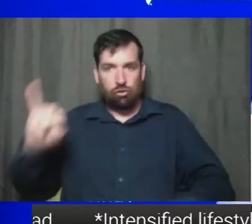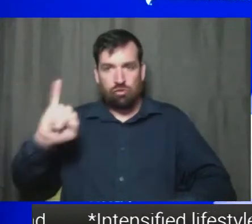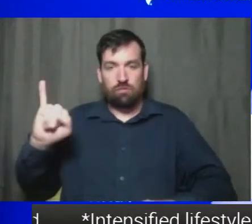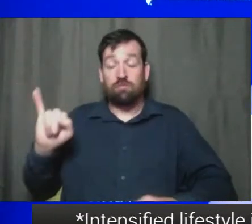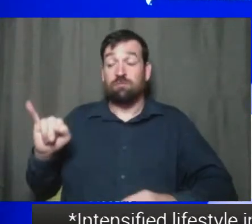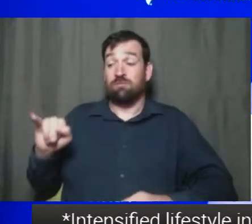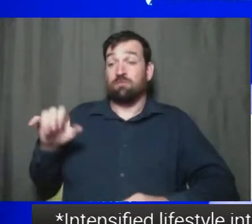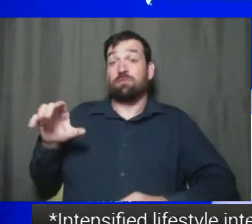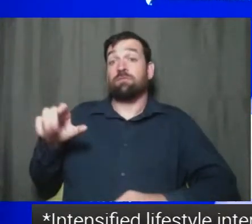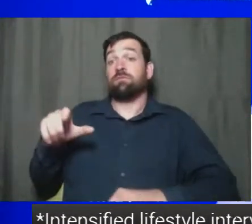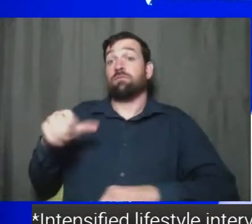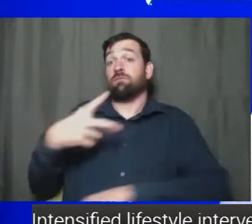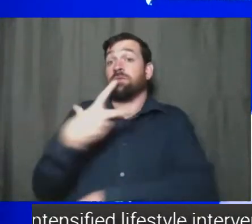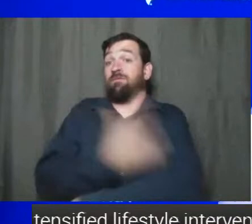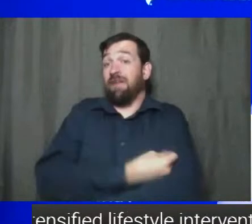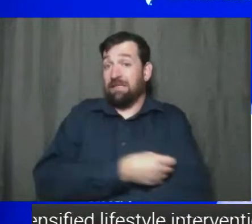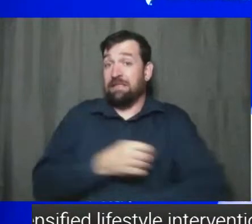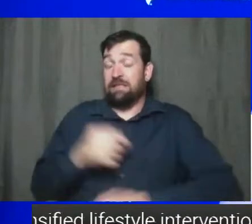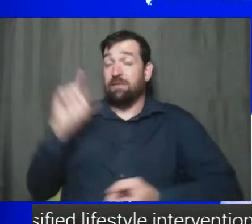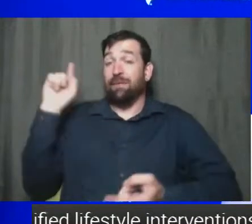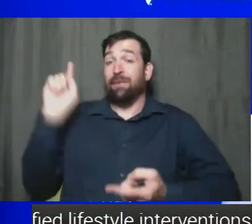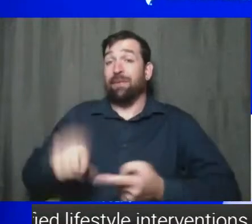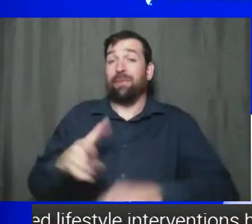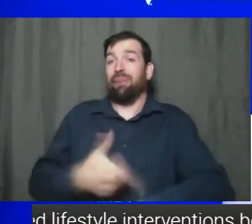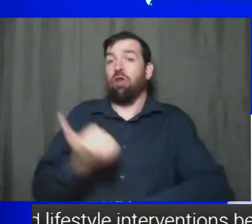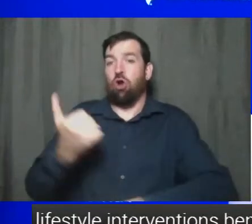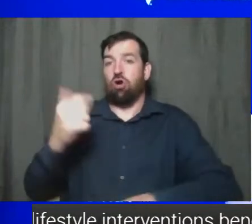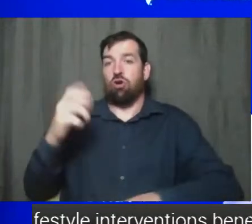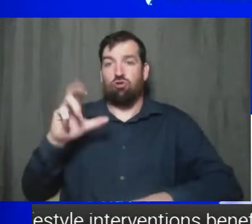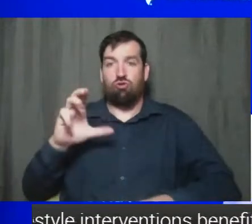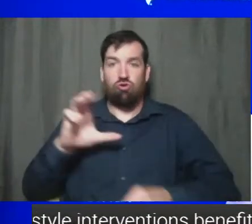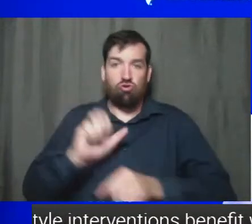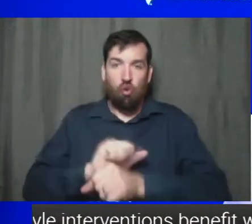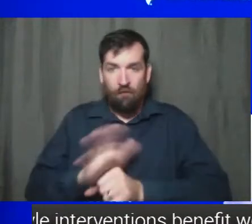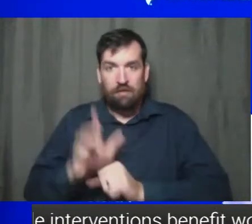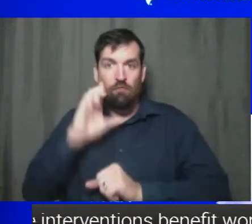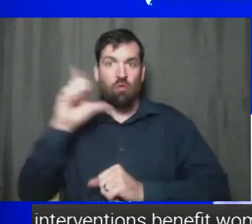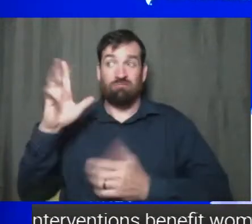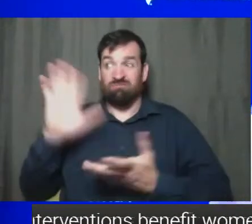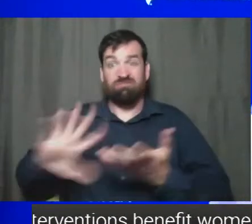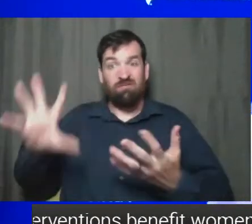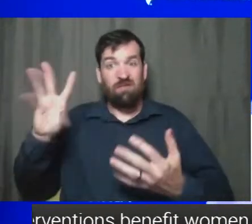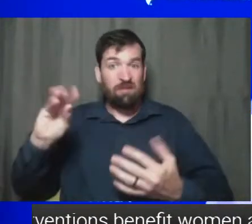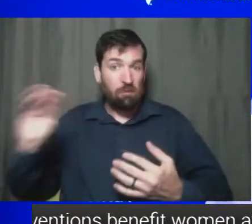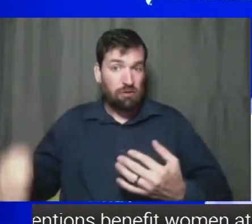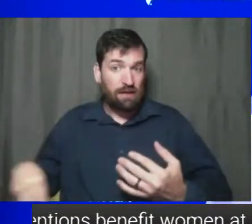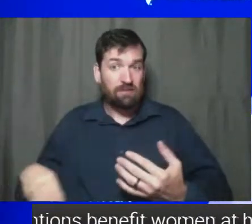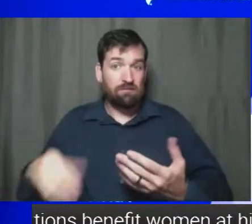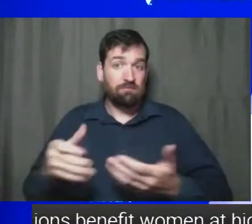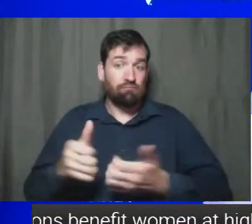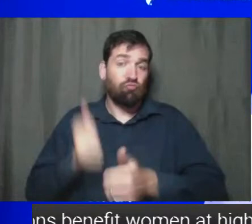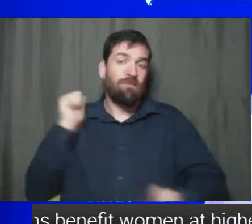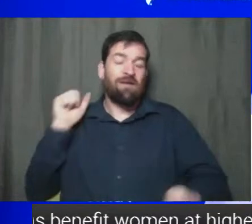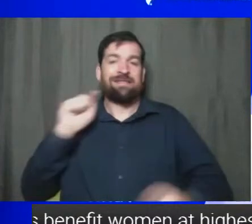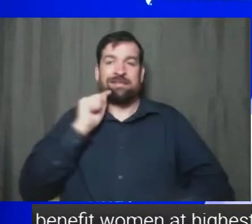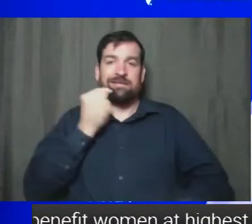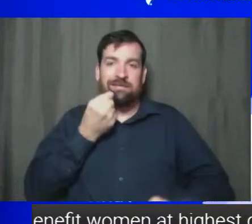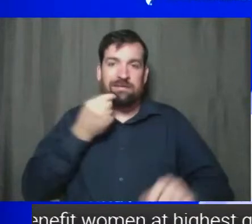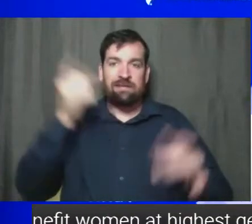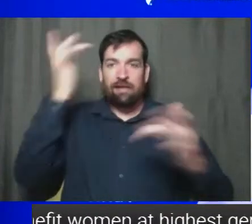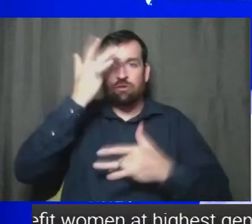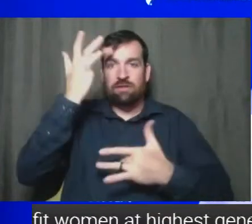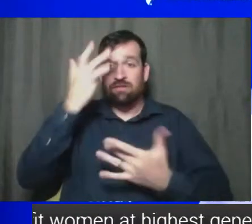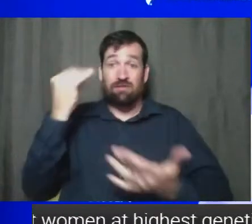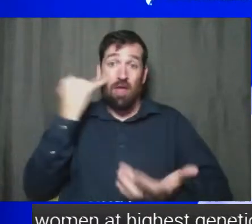50%. So I think getting the vaccine, it's protection against that acute severe illness. Even if it's a low